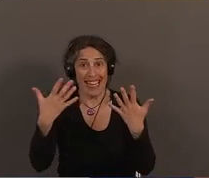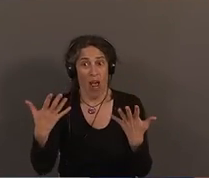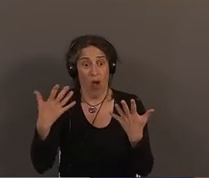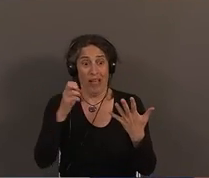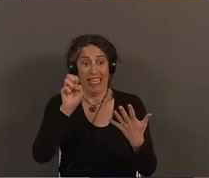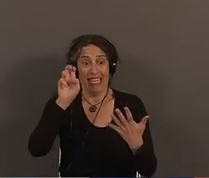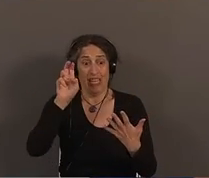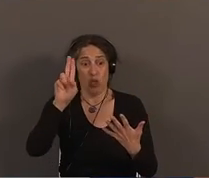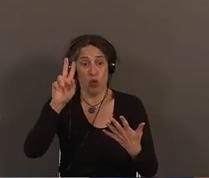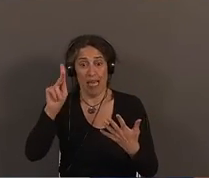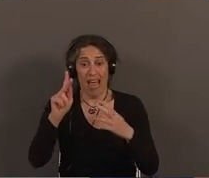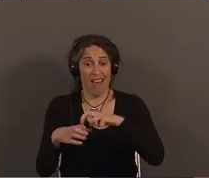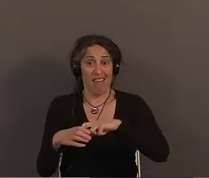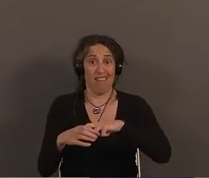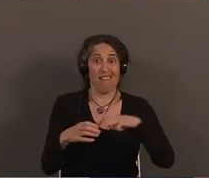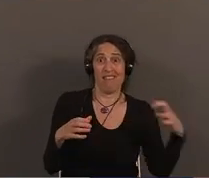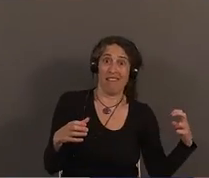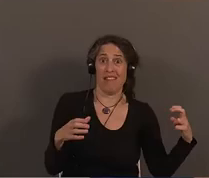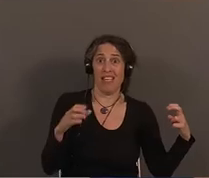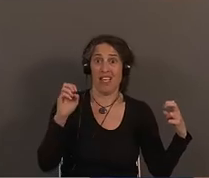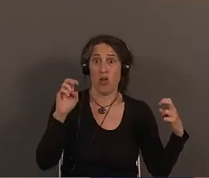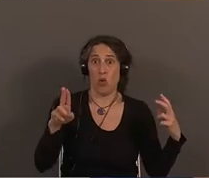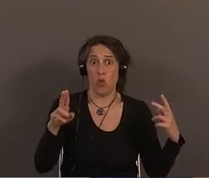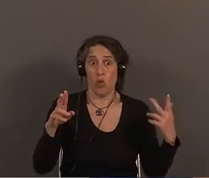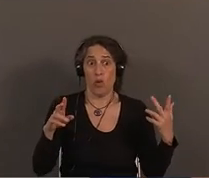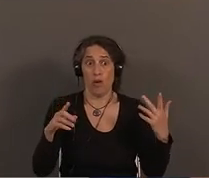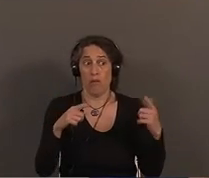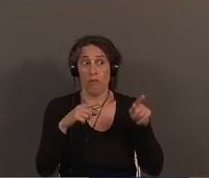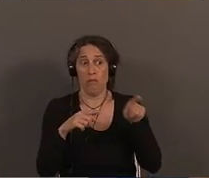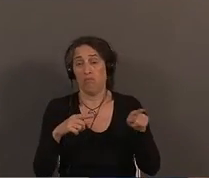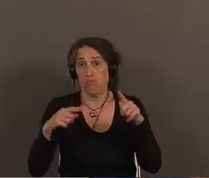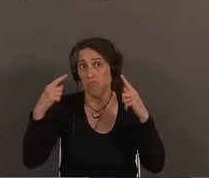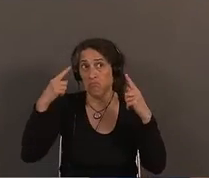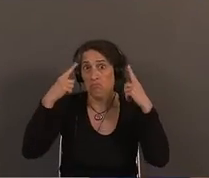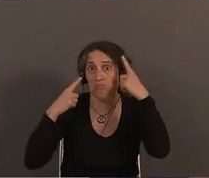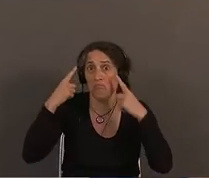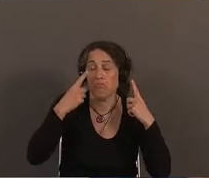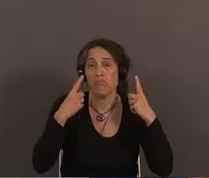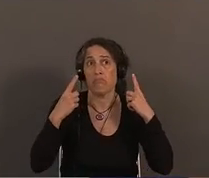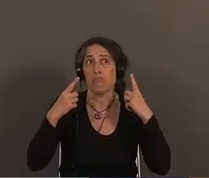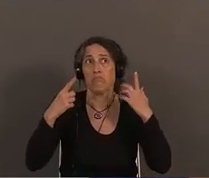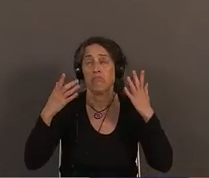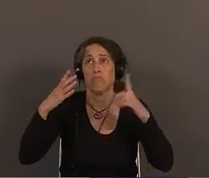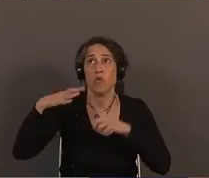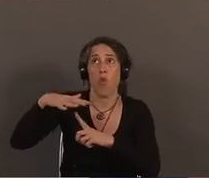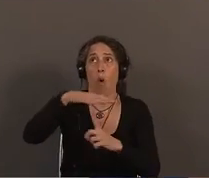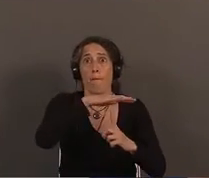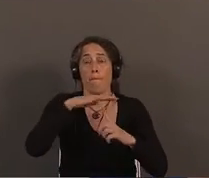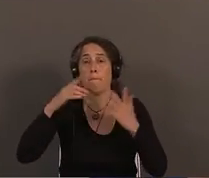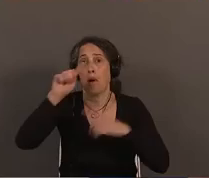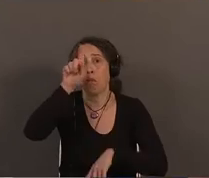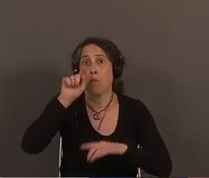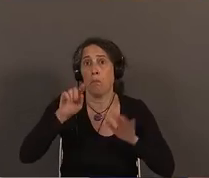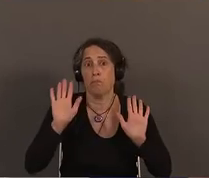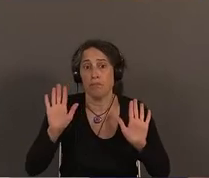to say, but what I find out in the internet that my existing teleoperator contracts, I have two of them because